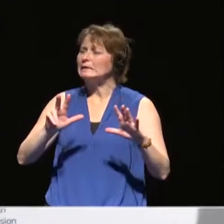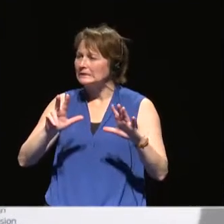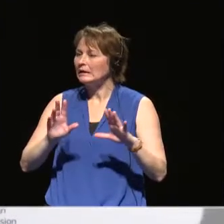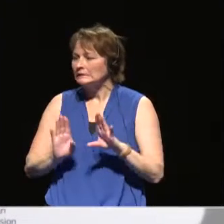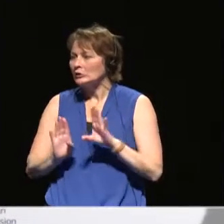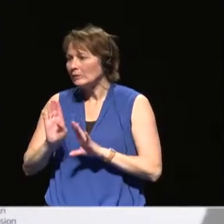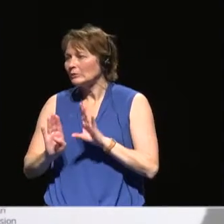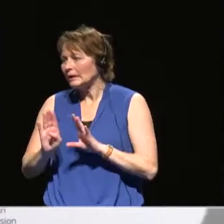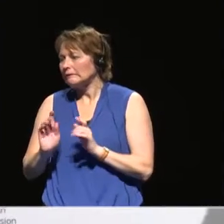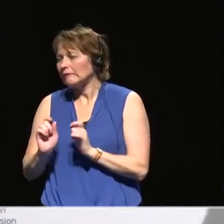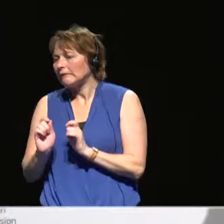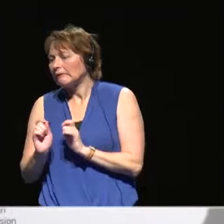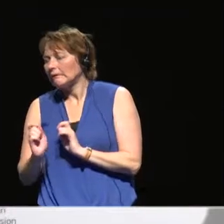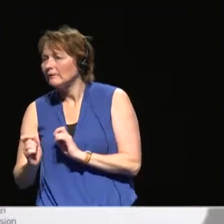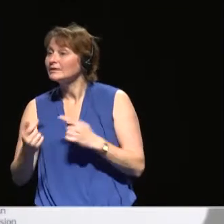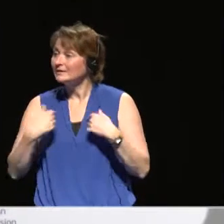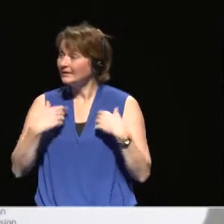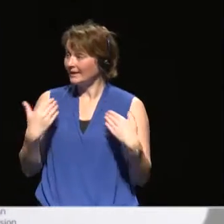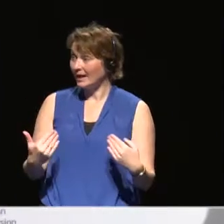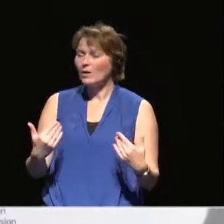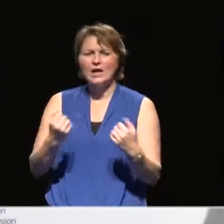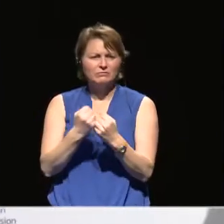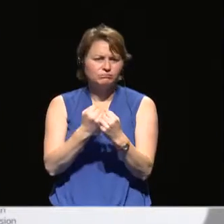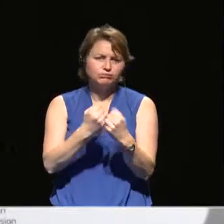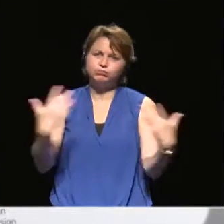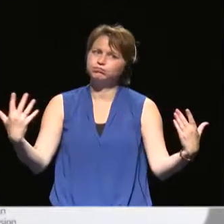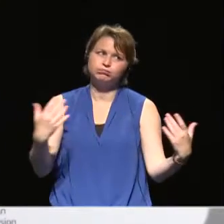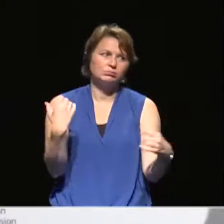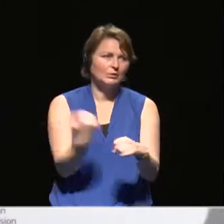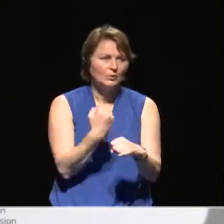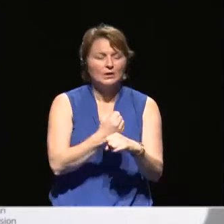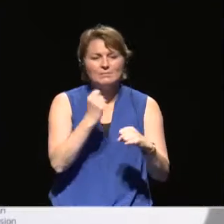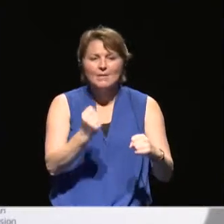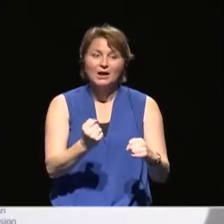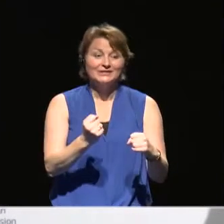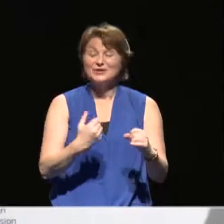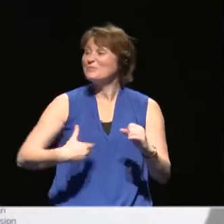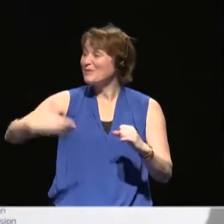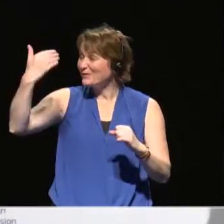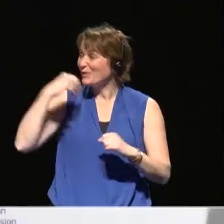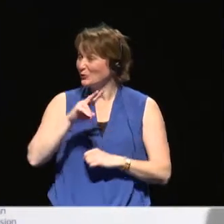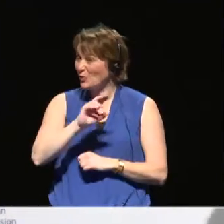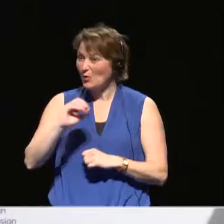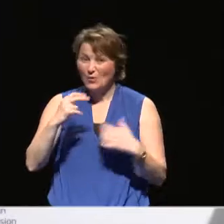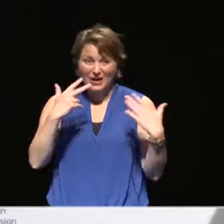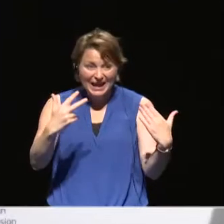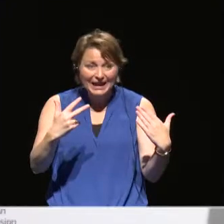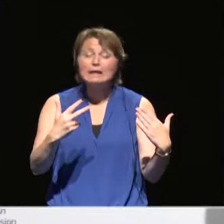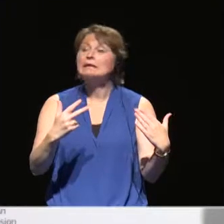current political developments in my country, right now, there is a lot of work to be done to regain all the freedoms that we seem to be losing every